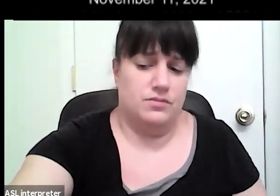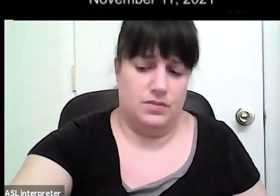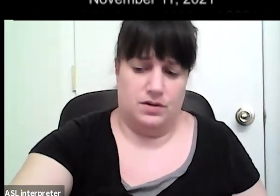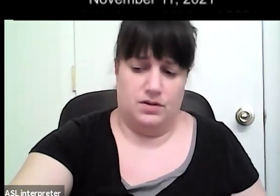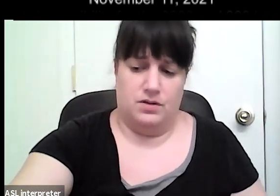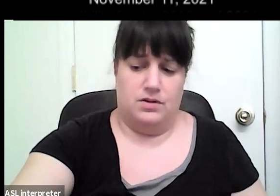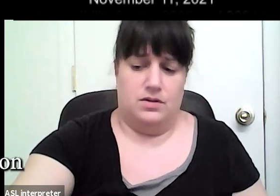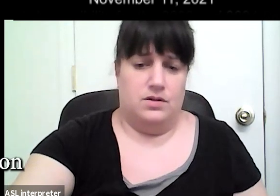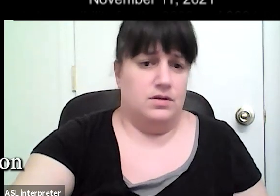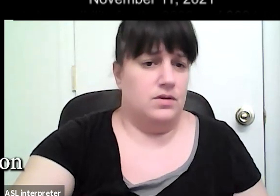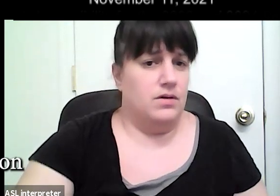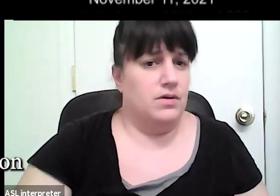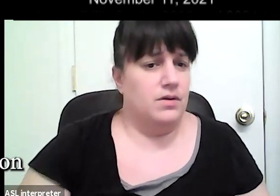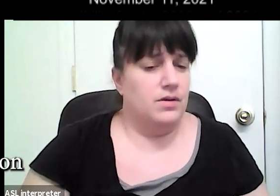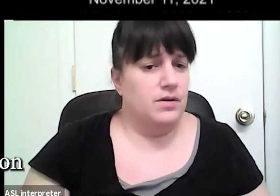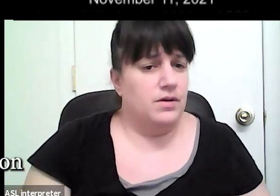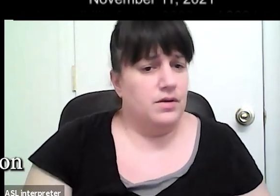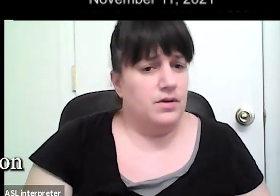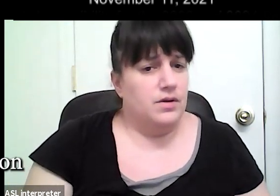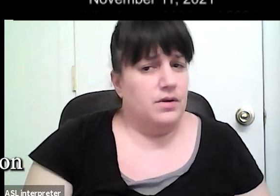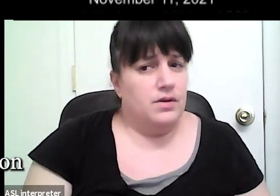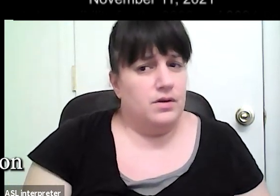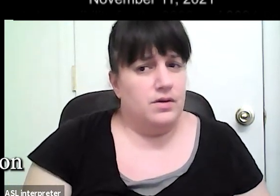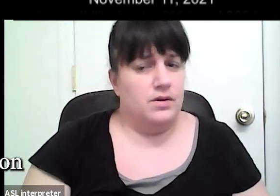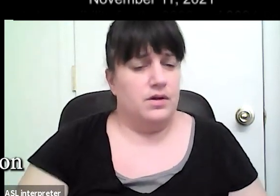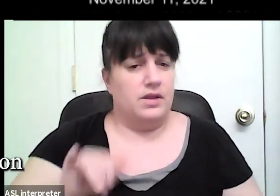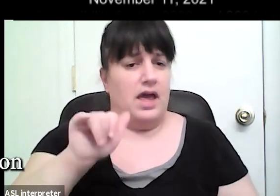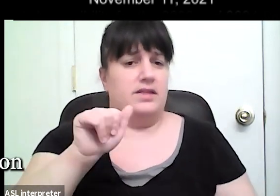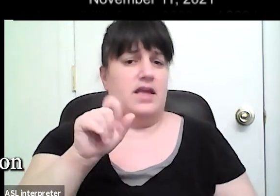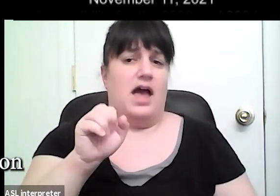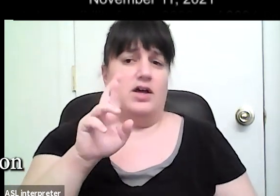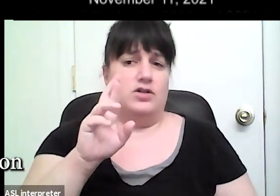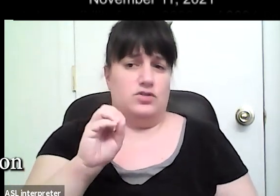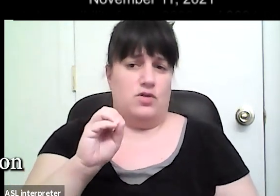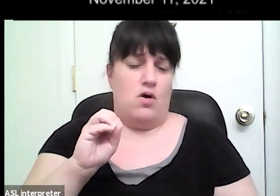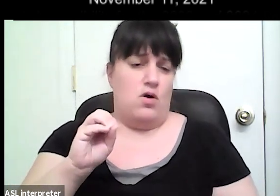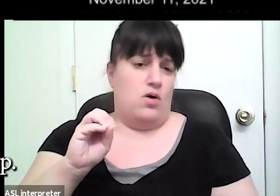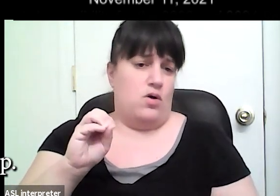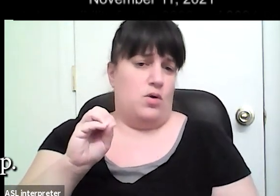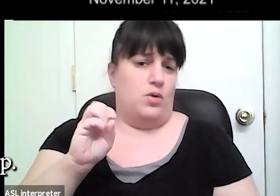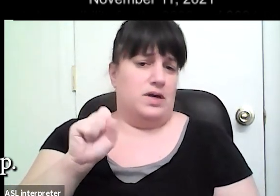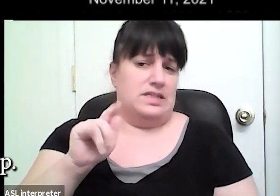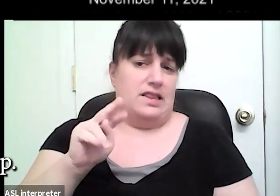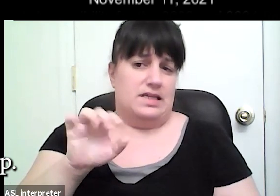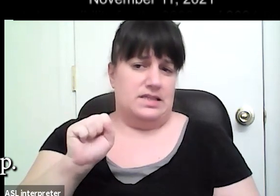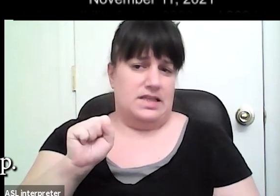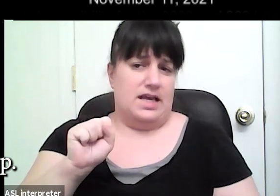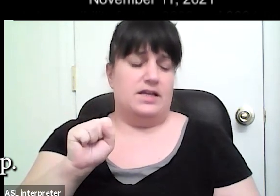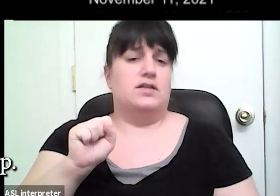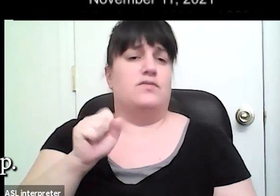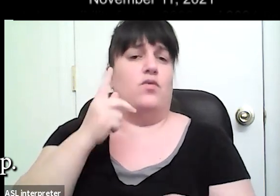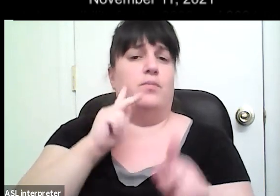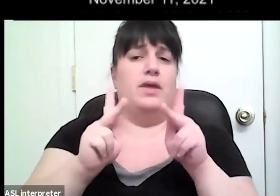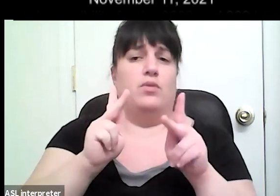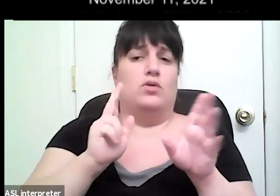Slide 3, NASA Horizons. So this is basically Astros, and this is just a tutorial introduction just to onboard people who don't know how to use